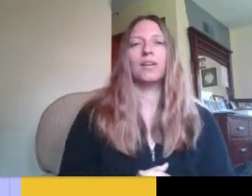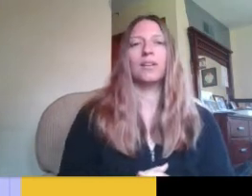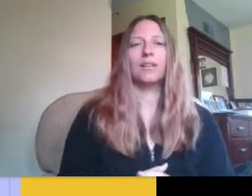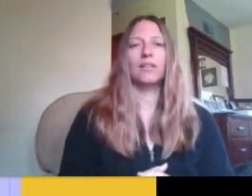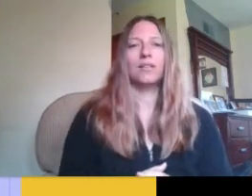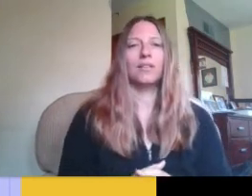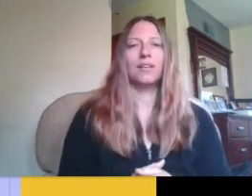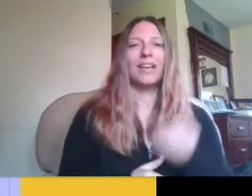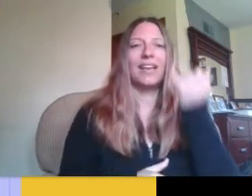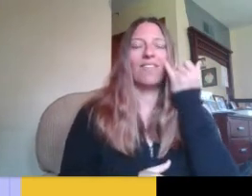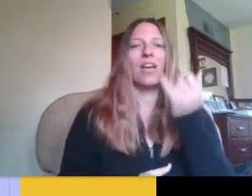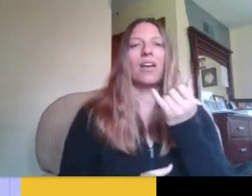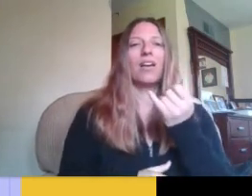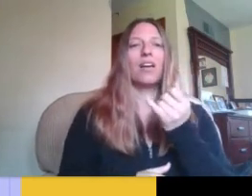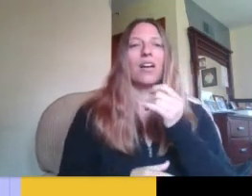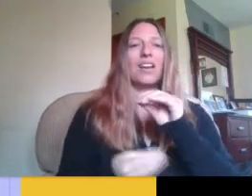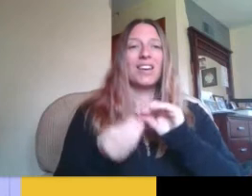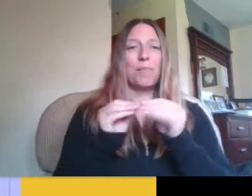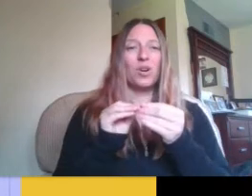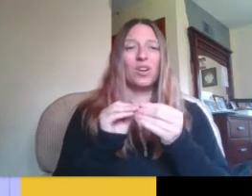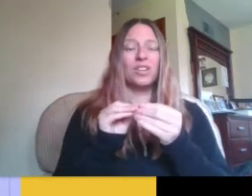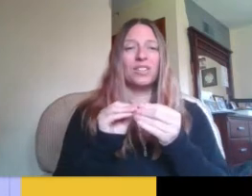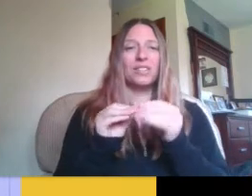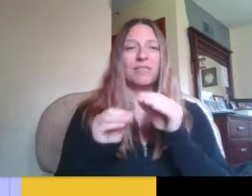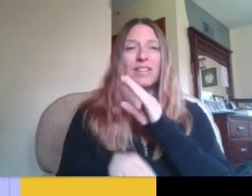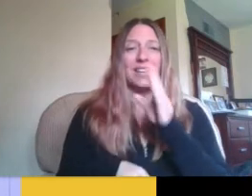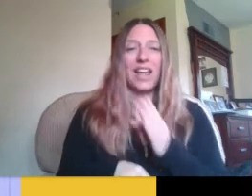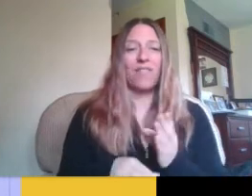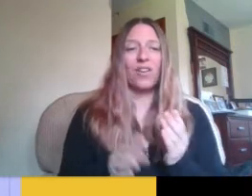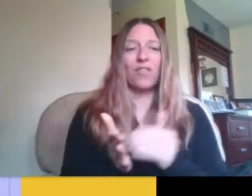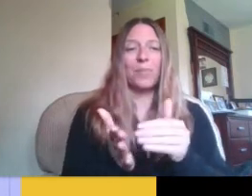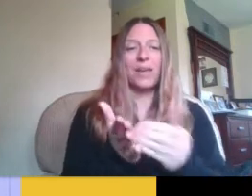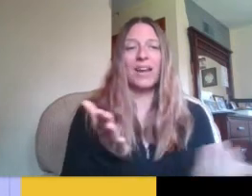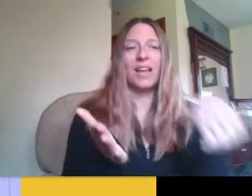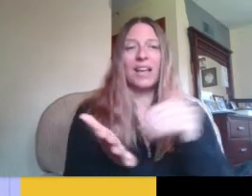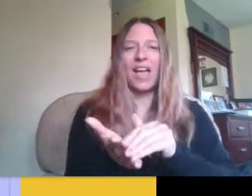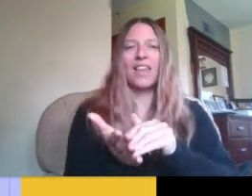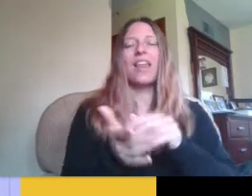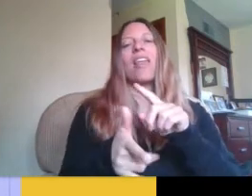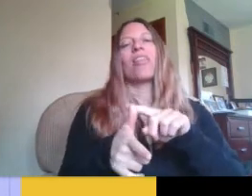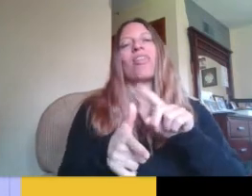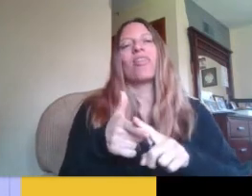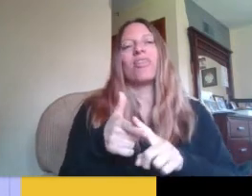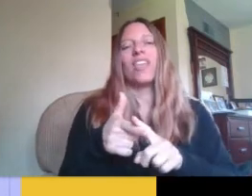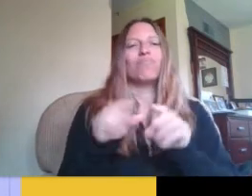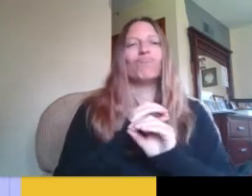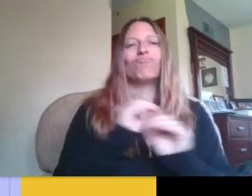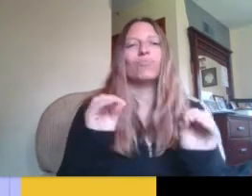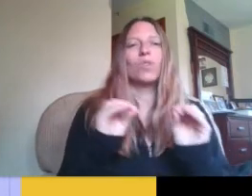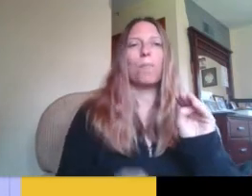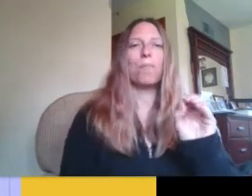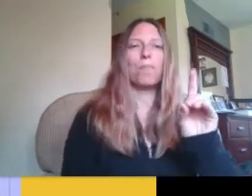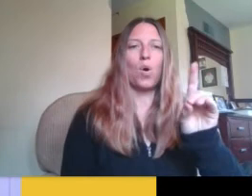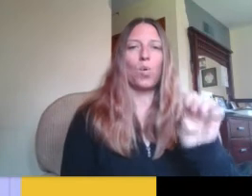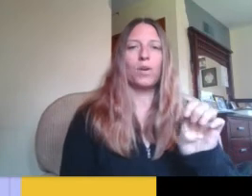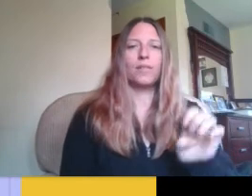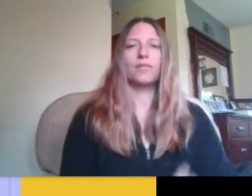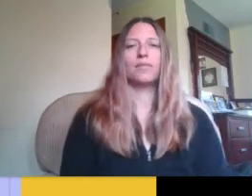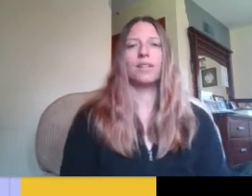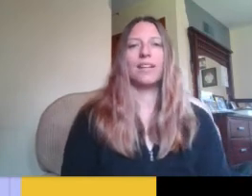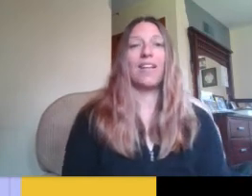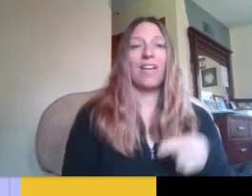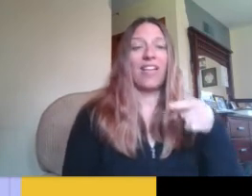occurs only once, it has no mode. But it's also possible for a data set to have more than one mode. Here's an example of a data set like that.